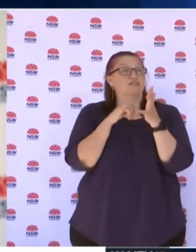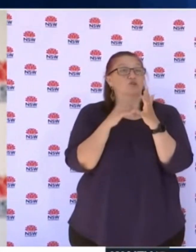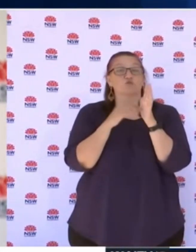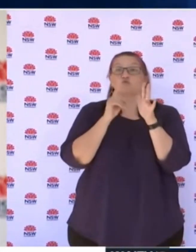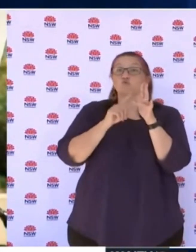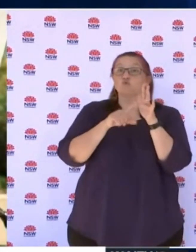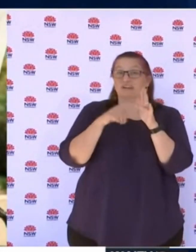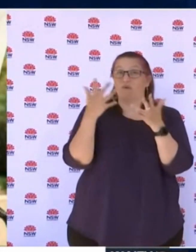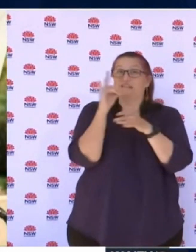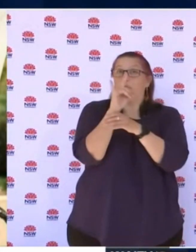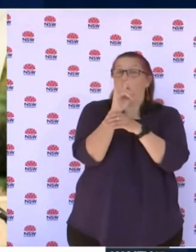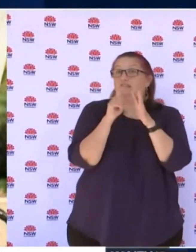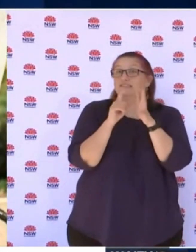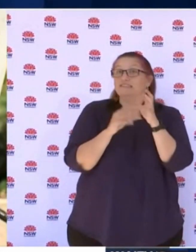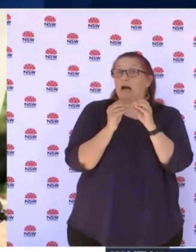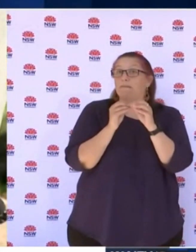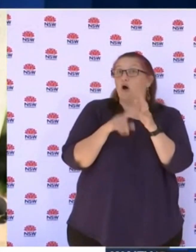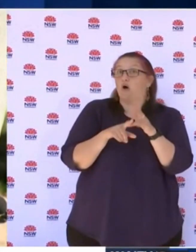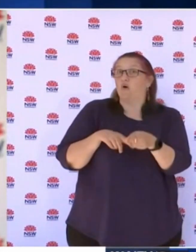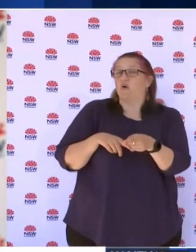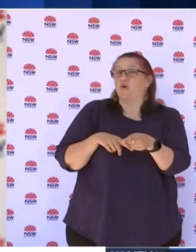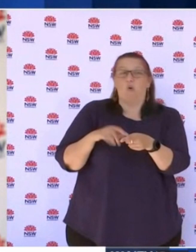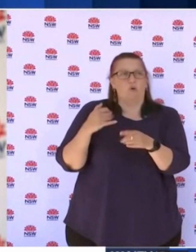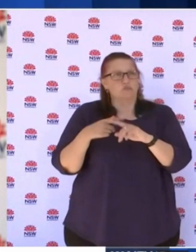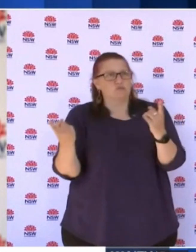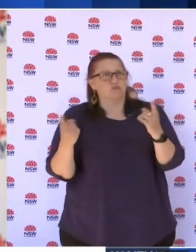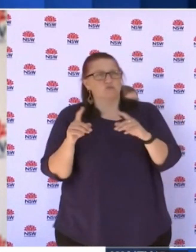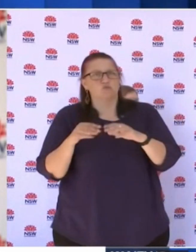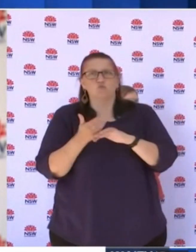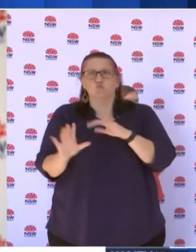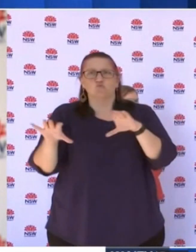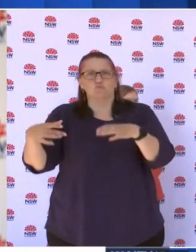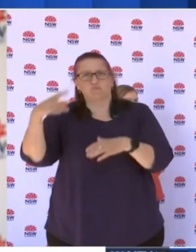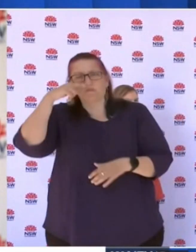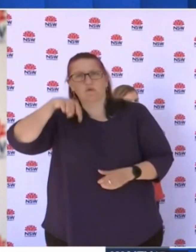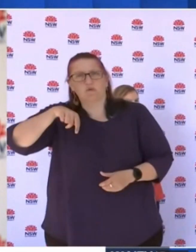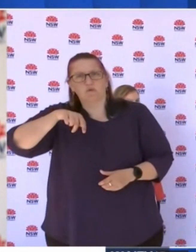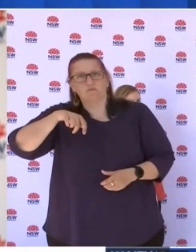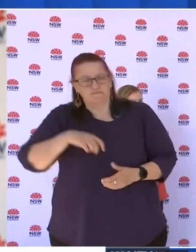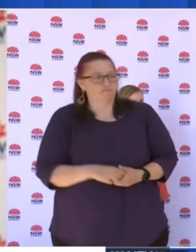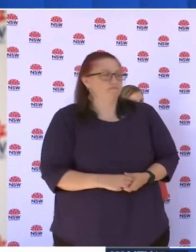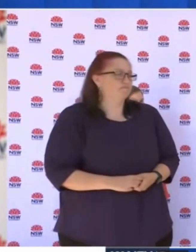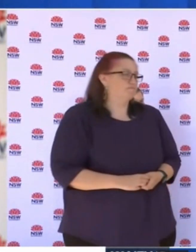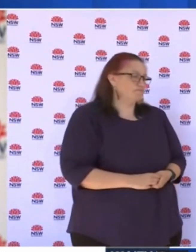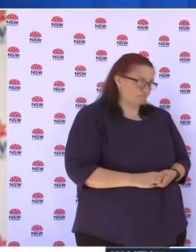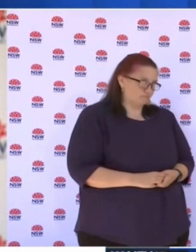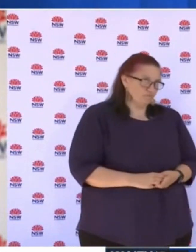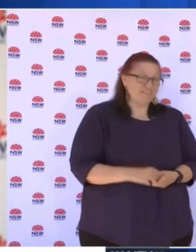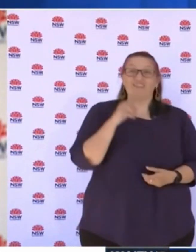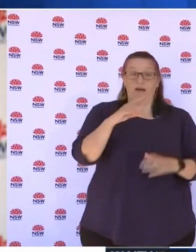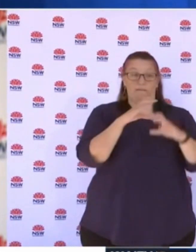group of travellers? I spoke about that this morning to the investigators. They are continuing collecting information and statements in relation to